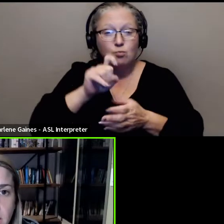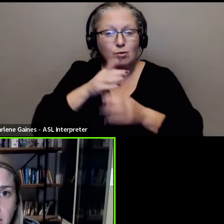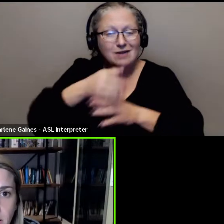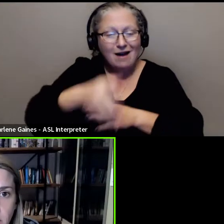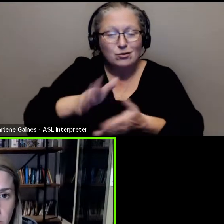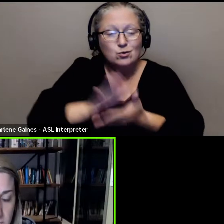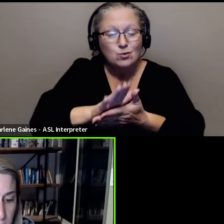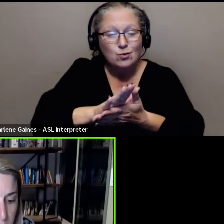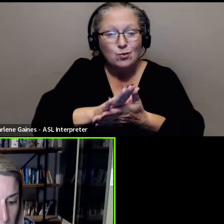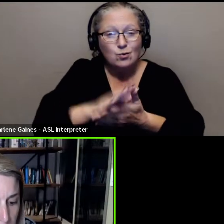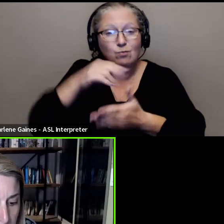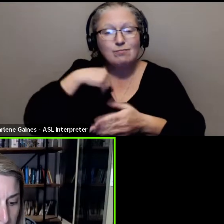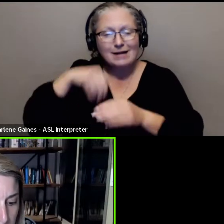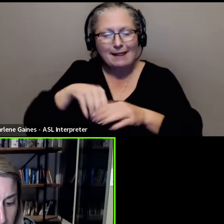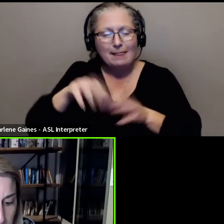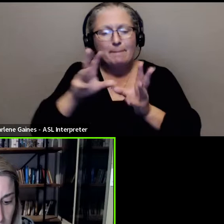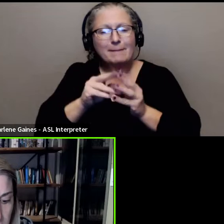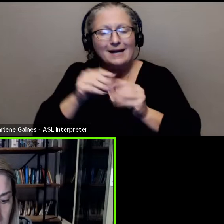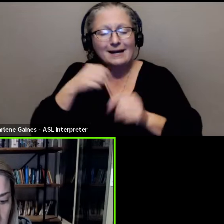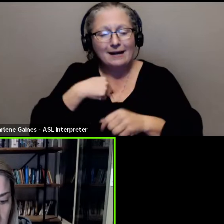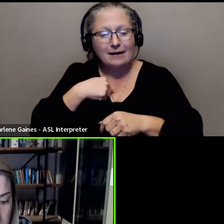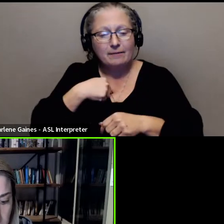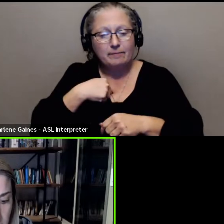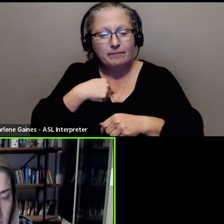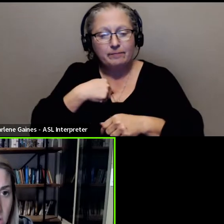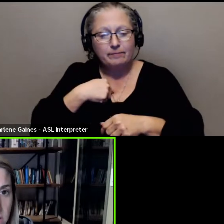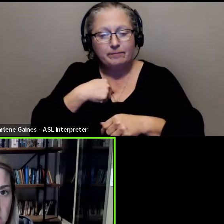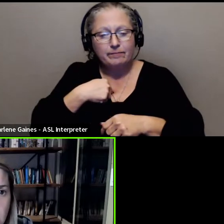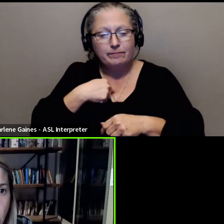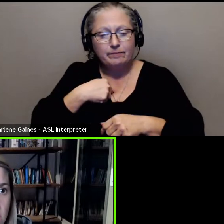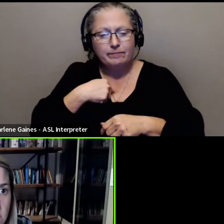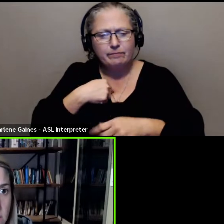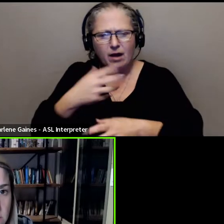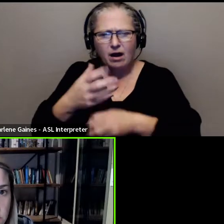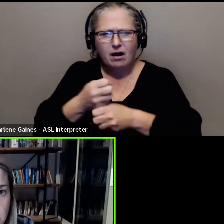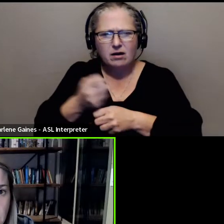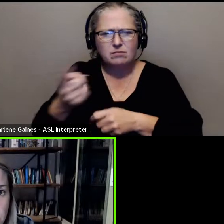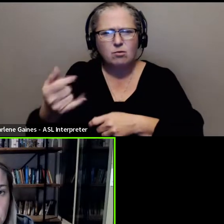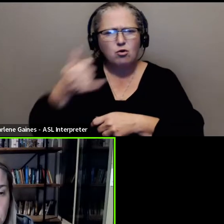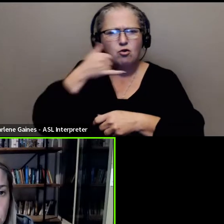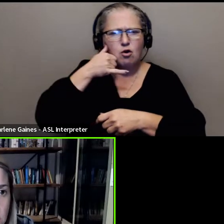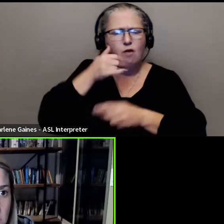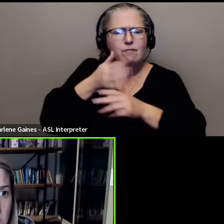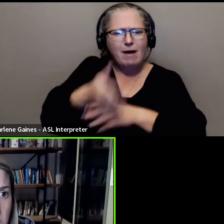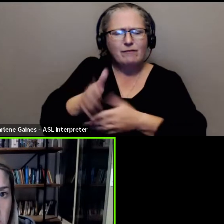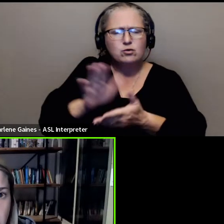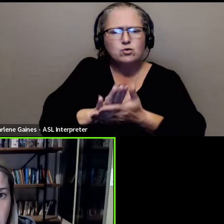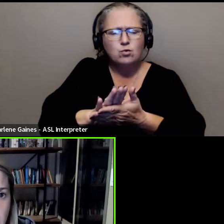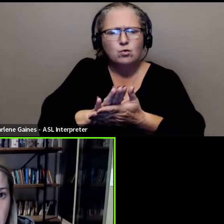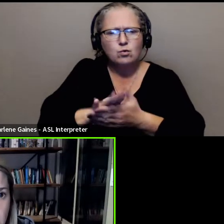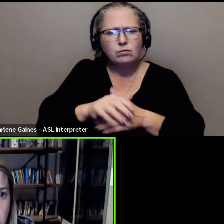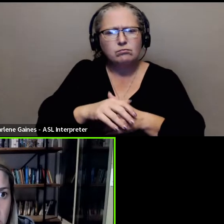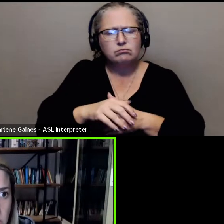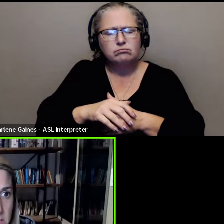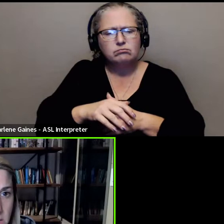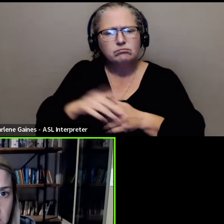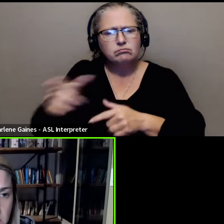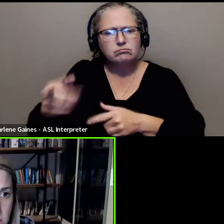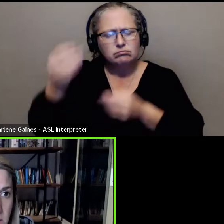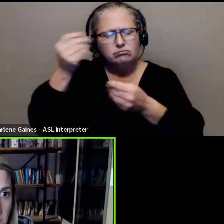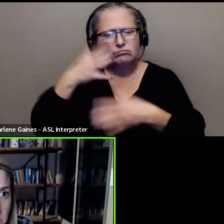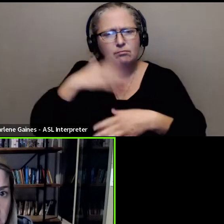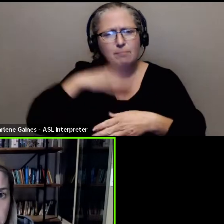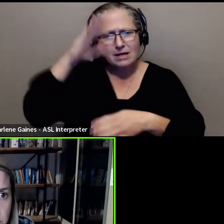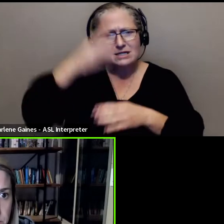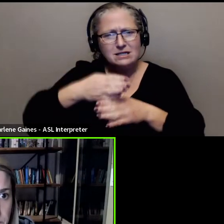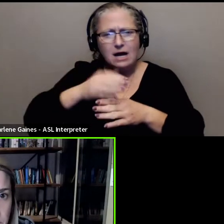school. I was in a meeting and I suddenly got a call from the after school that my son